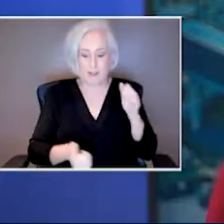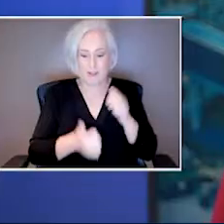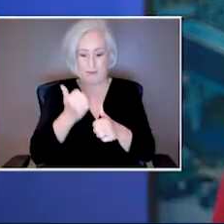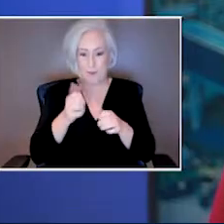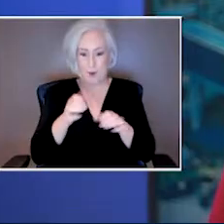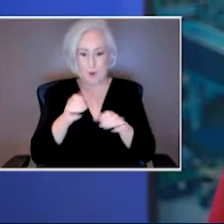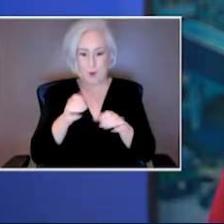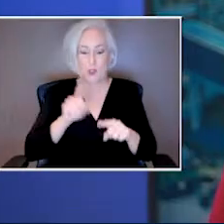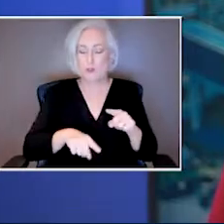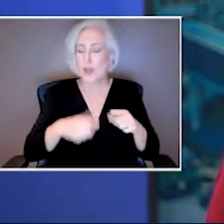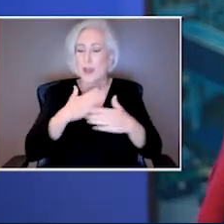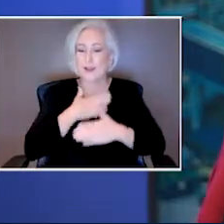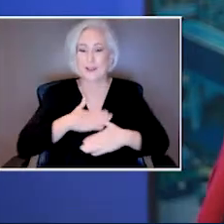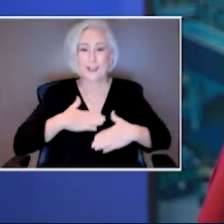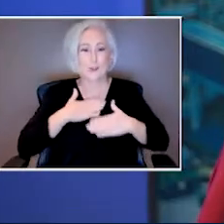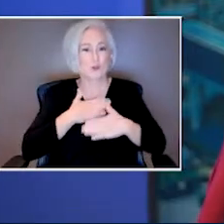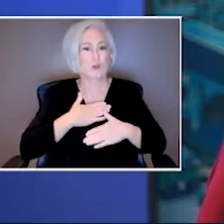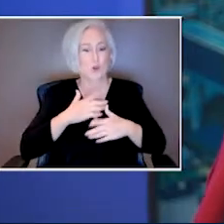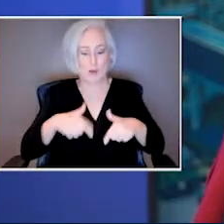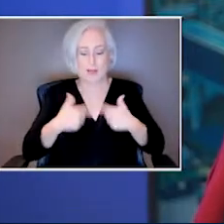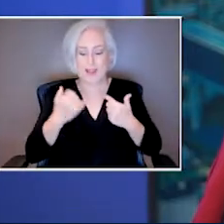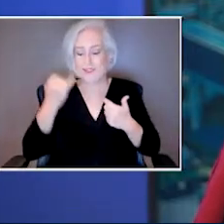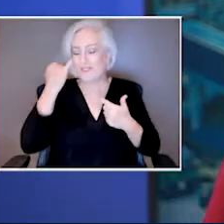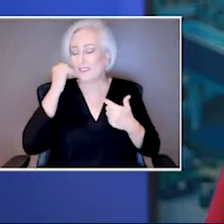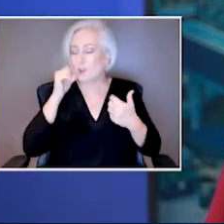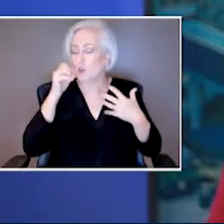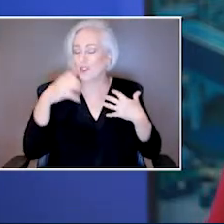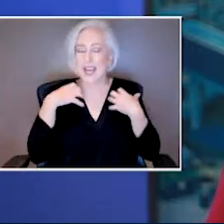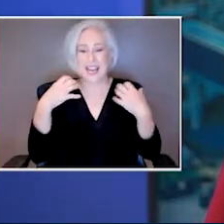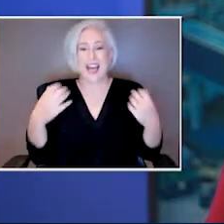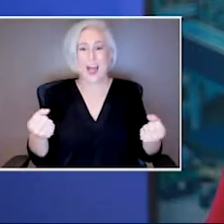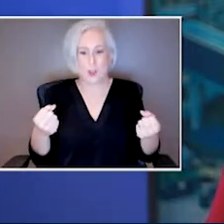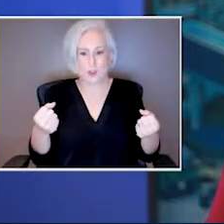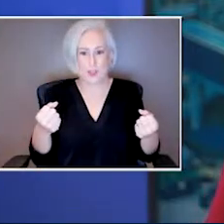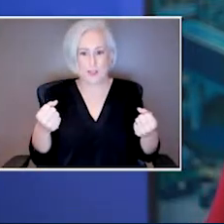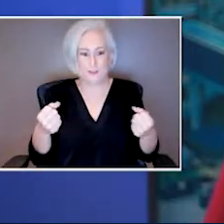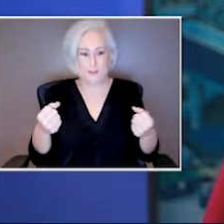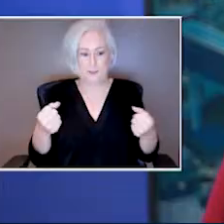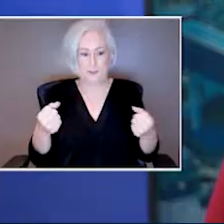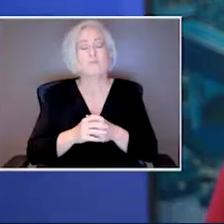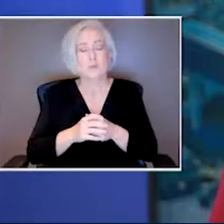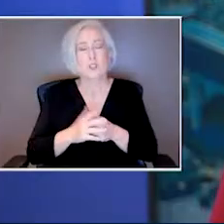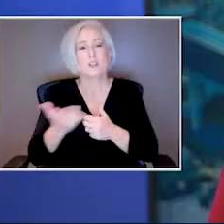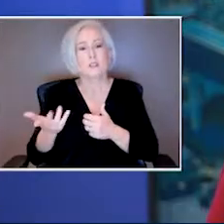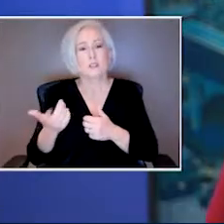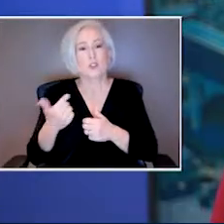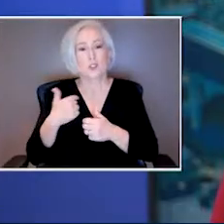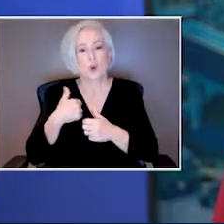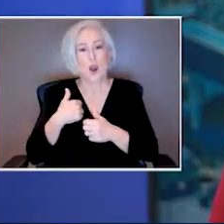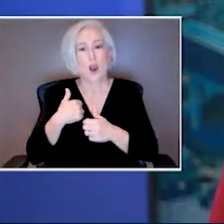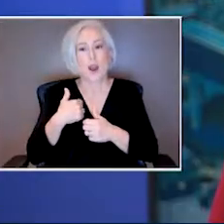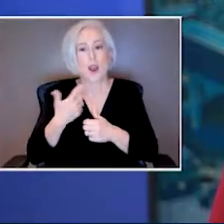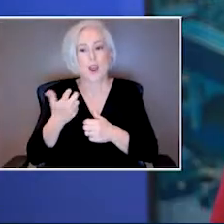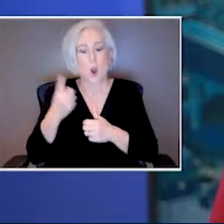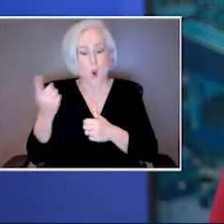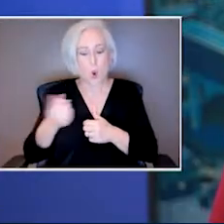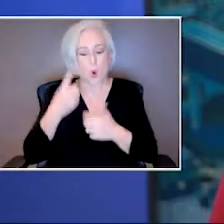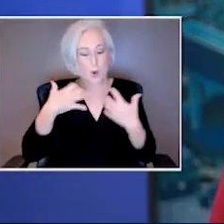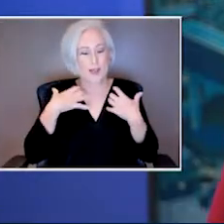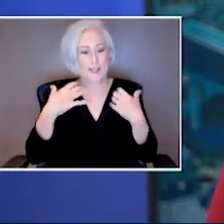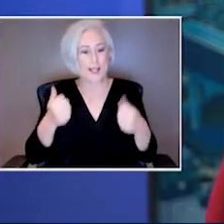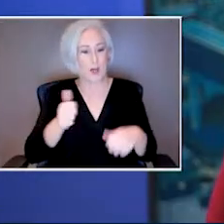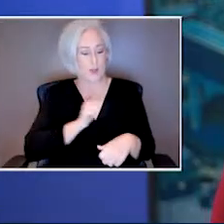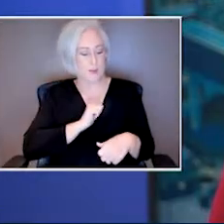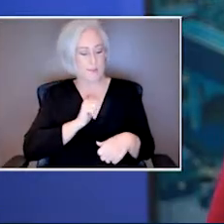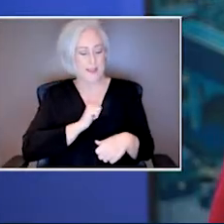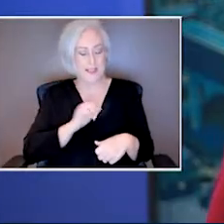life if you're not healthy to the fullest extent, right? So I was always a healthy person, and I know for Emily, same thing. Like,